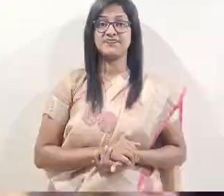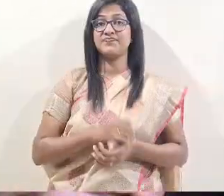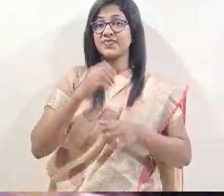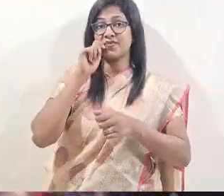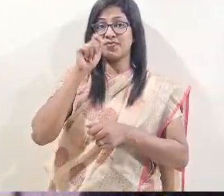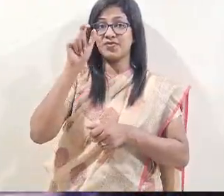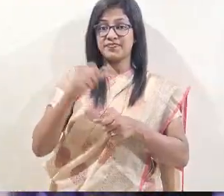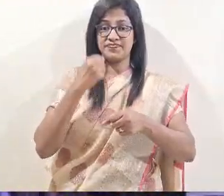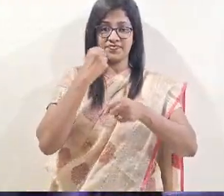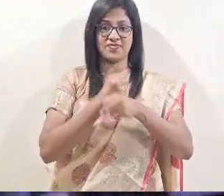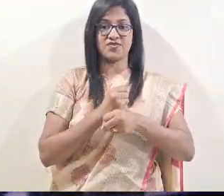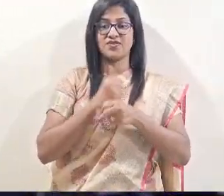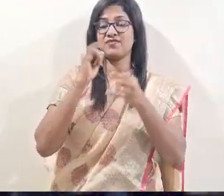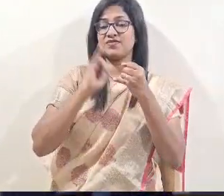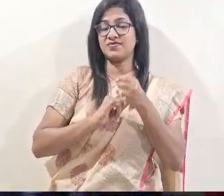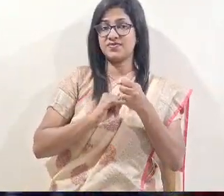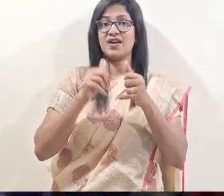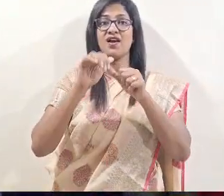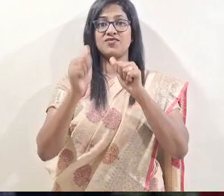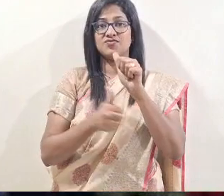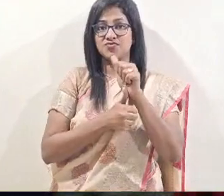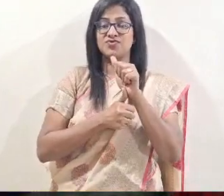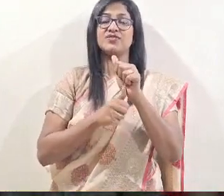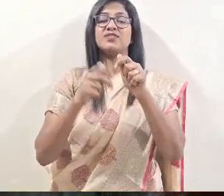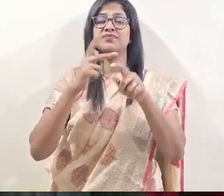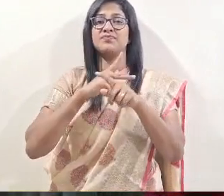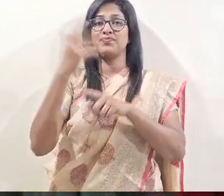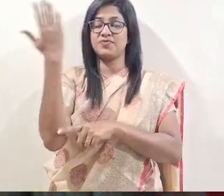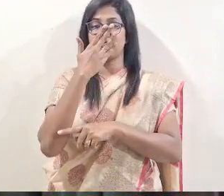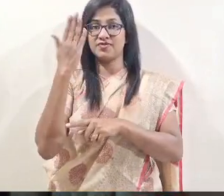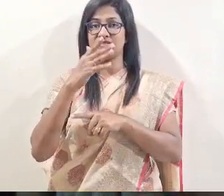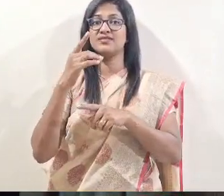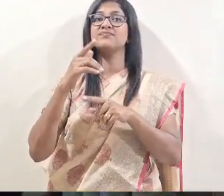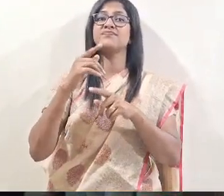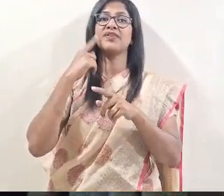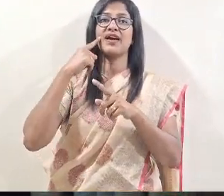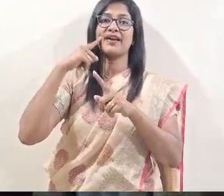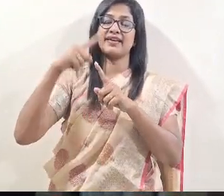Gaurav Srivastava, Associate Professor, Civil Engineer, IIT Gandhinagar.